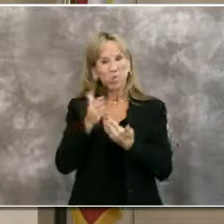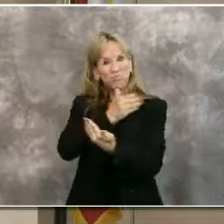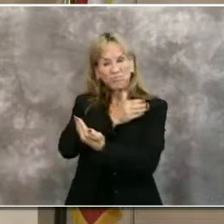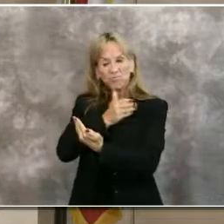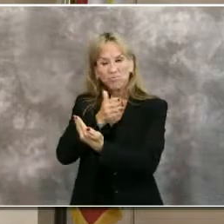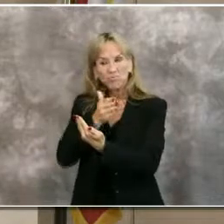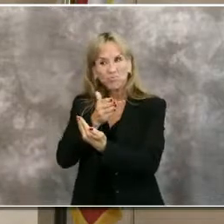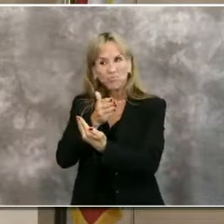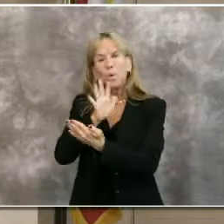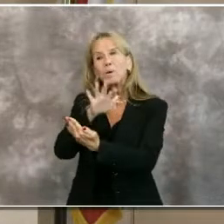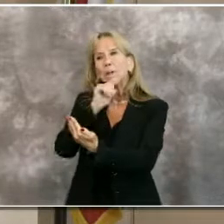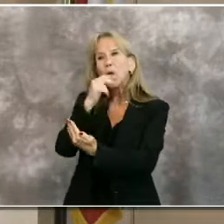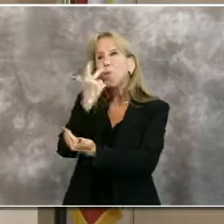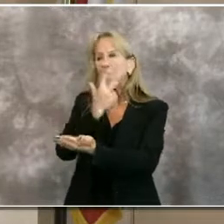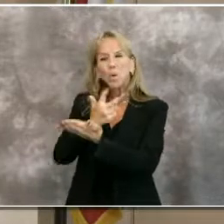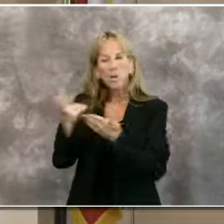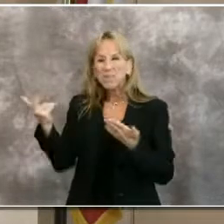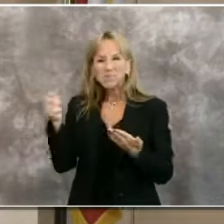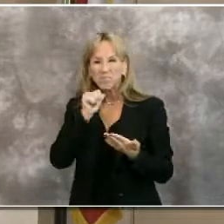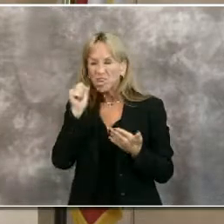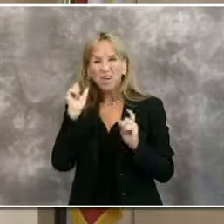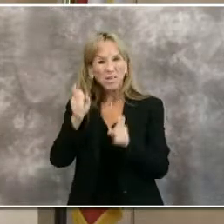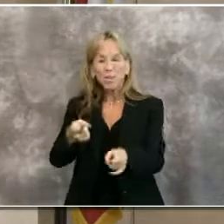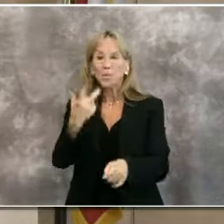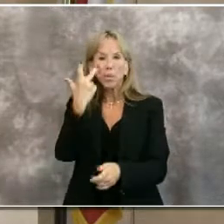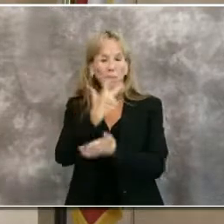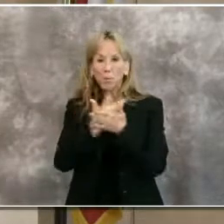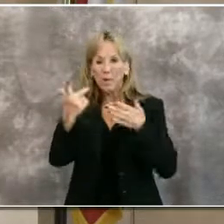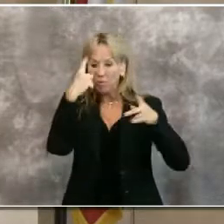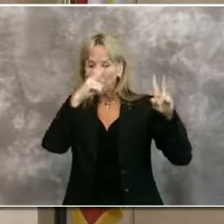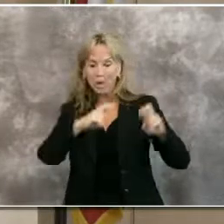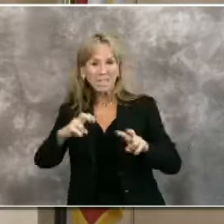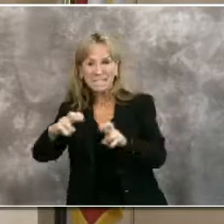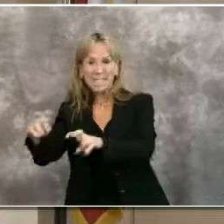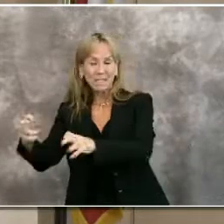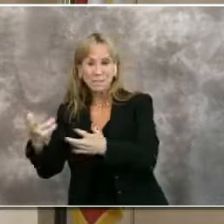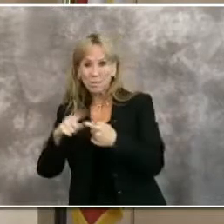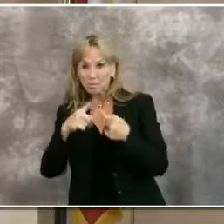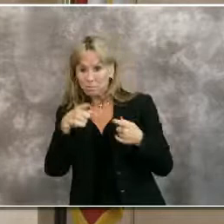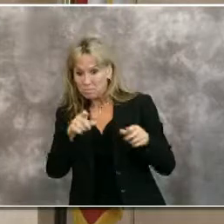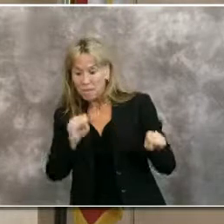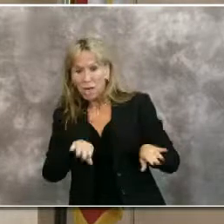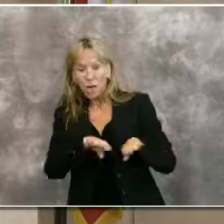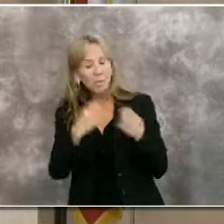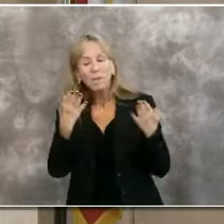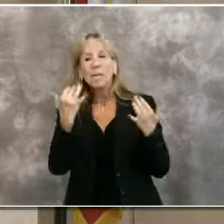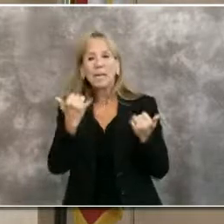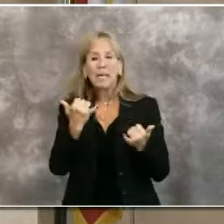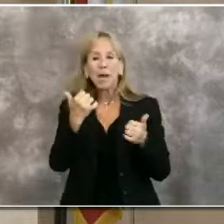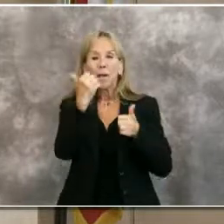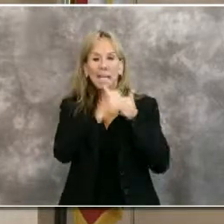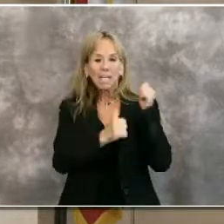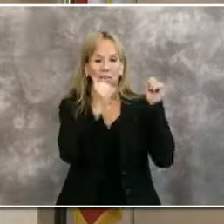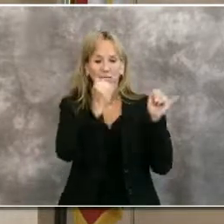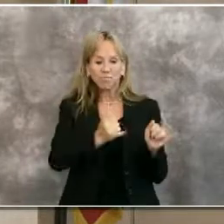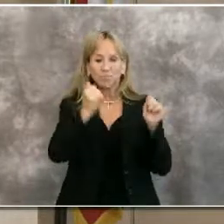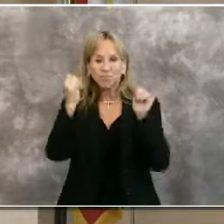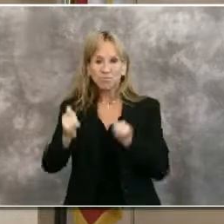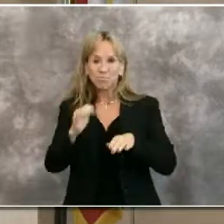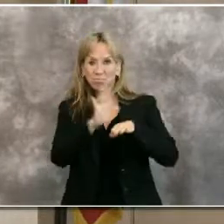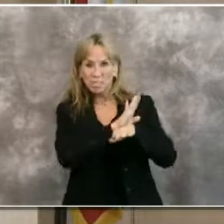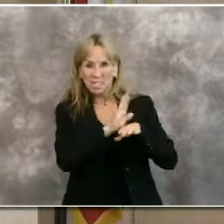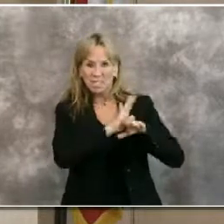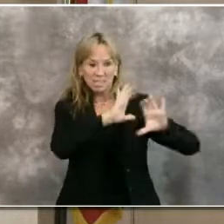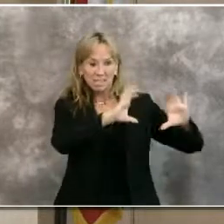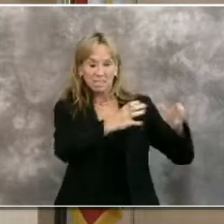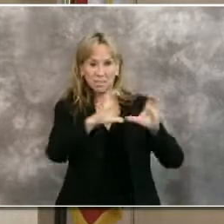it's not 3 weeks now, it's just basically the assessment will be made and the state will determine when